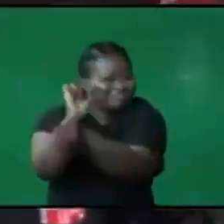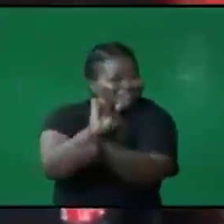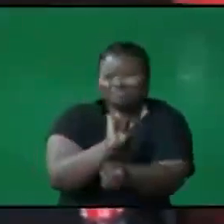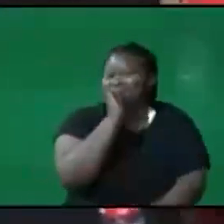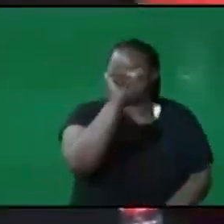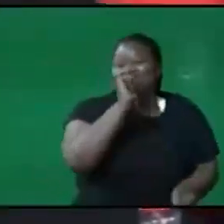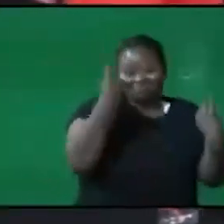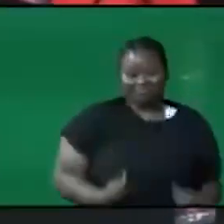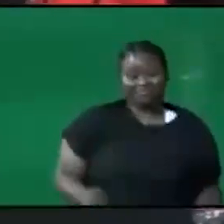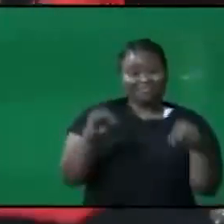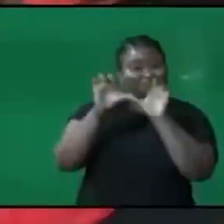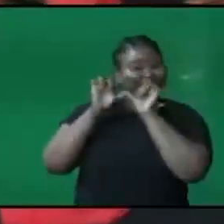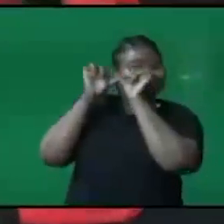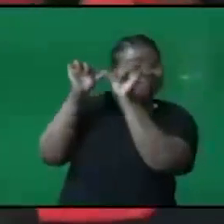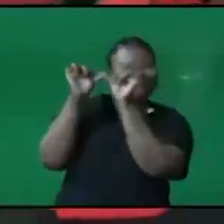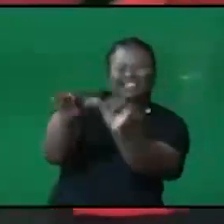Besibopas.